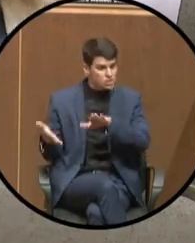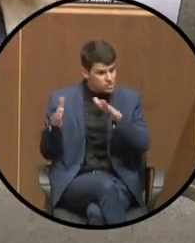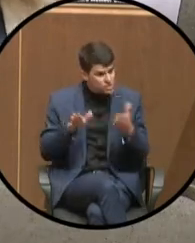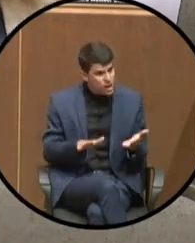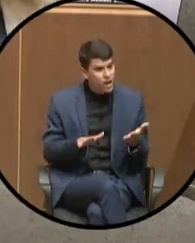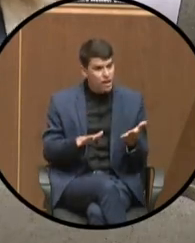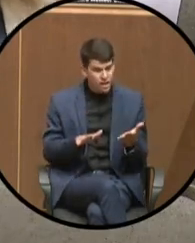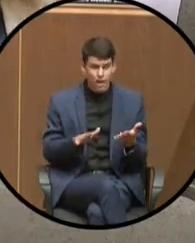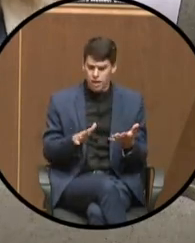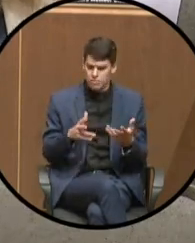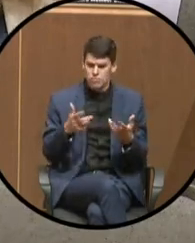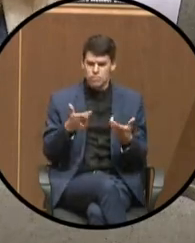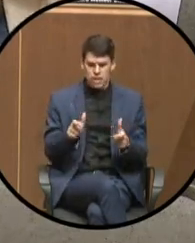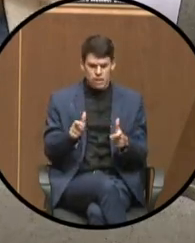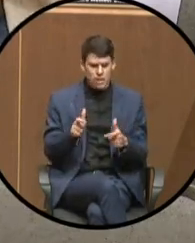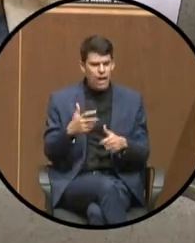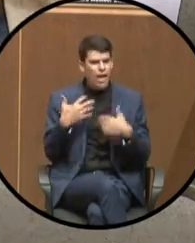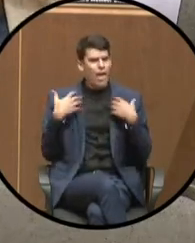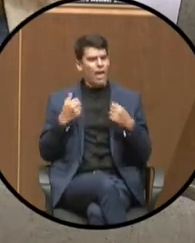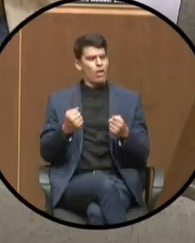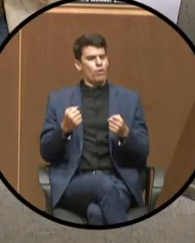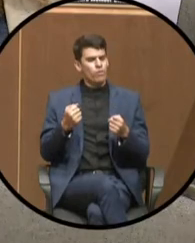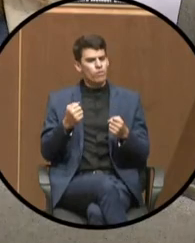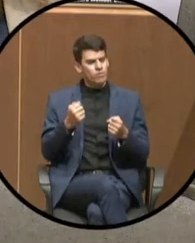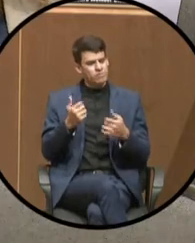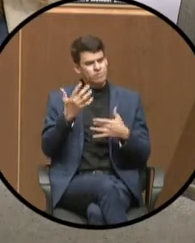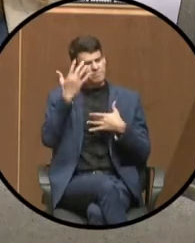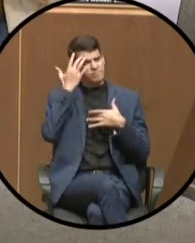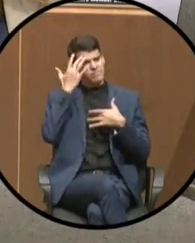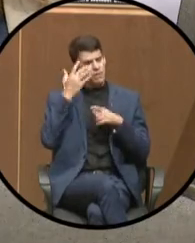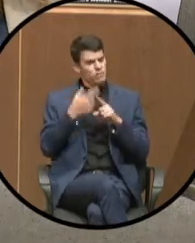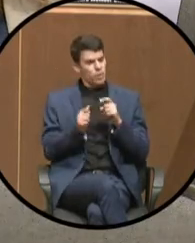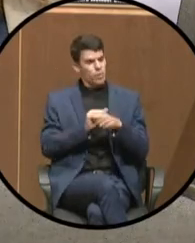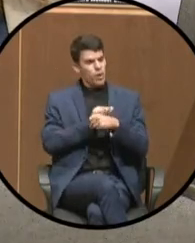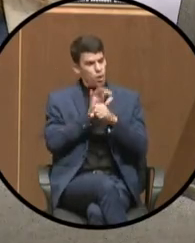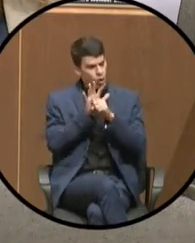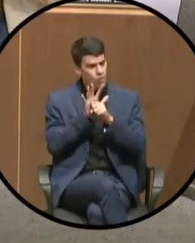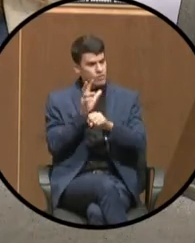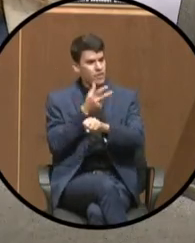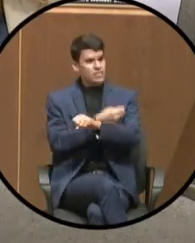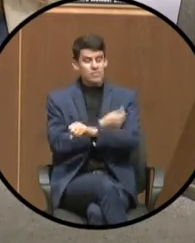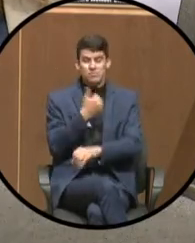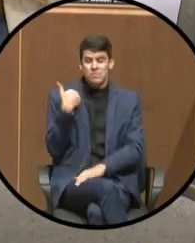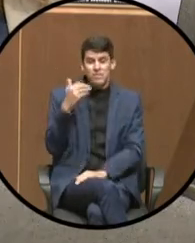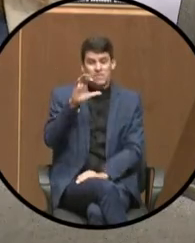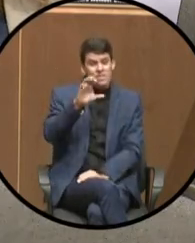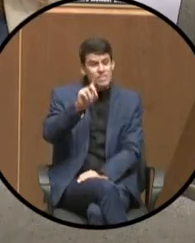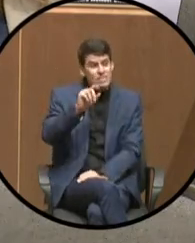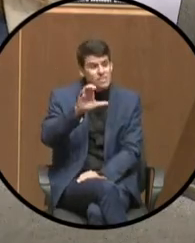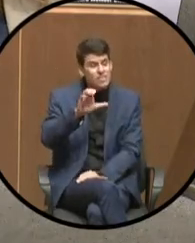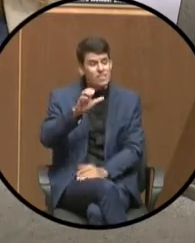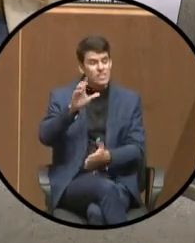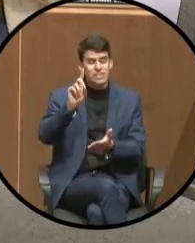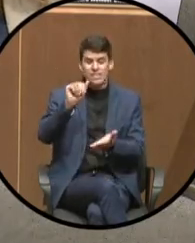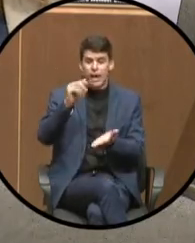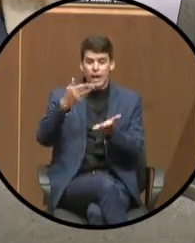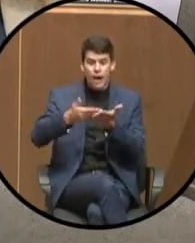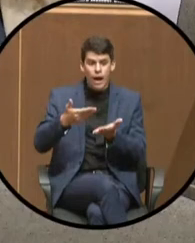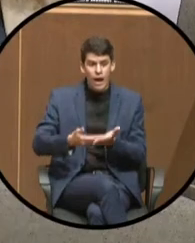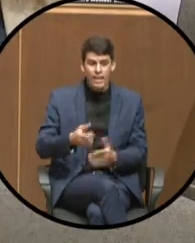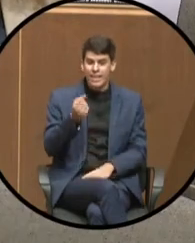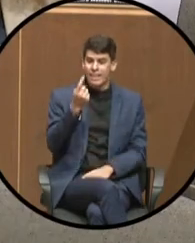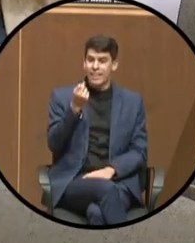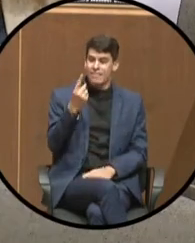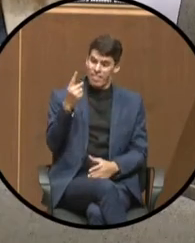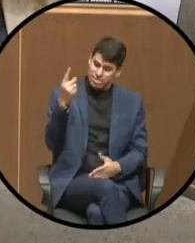suffered major health injuries as a result of getting the experimental COVID vaccine. The latest CDC VAERS data shows over 11,000 injuries